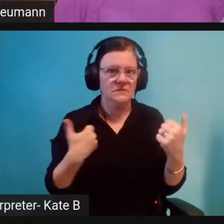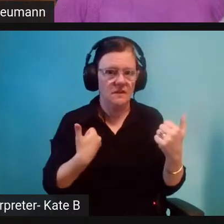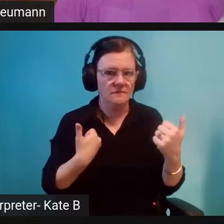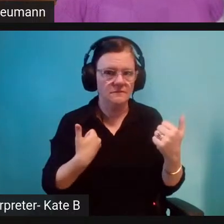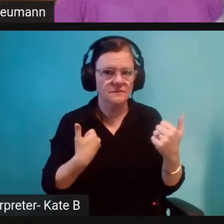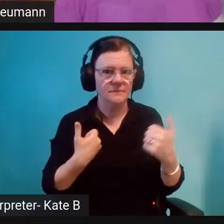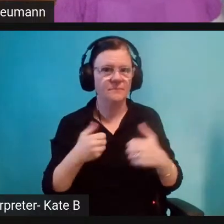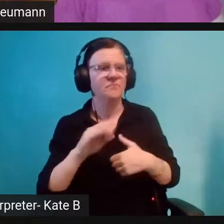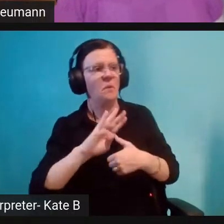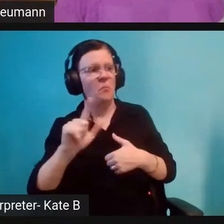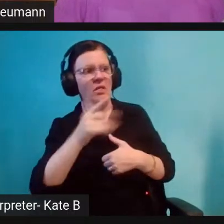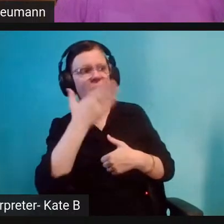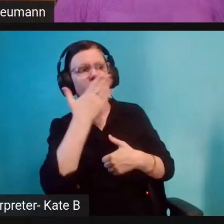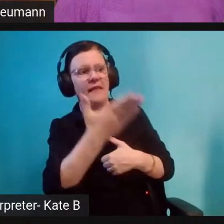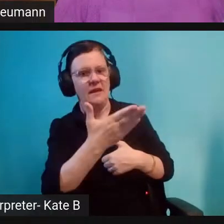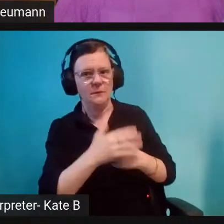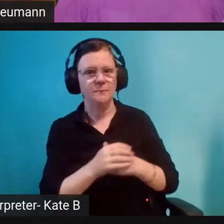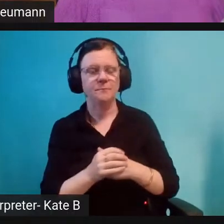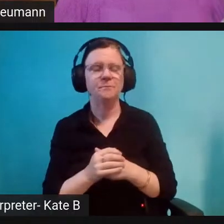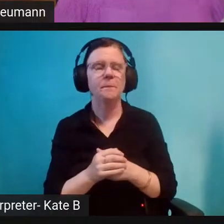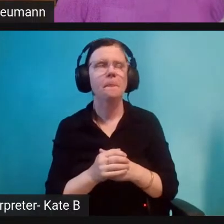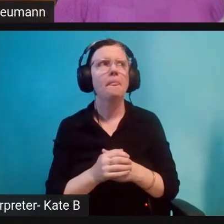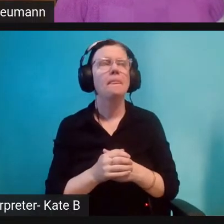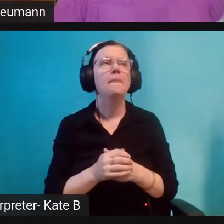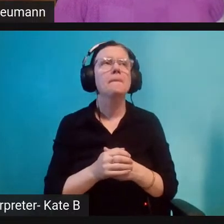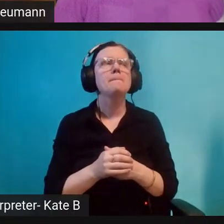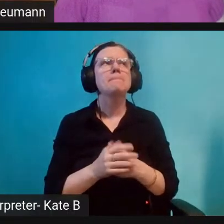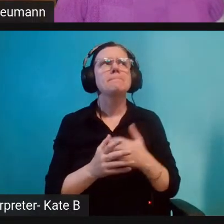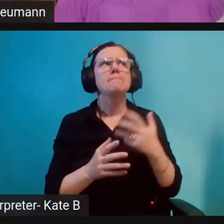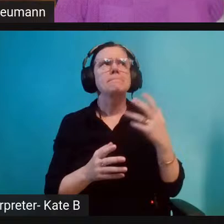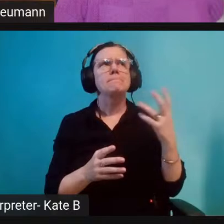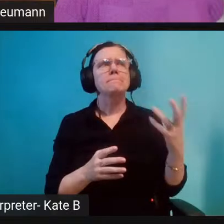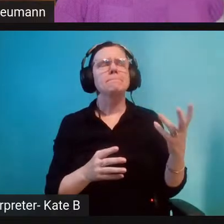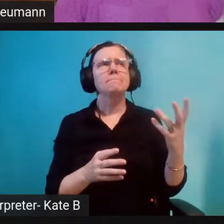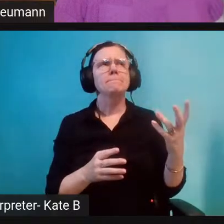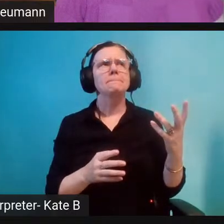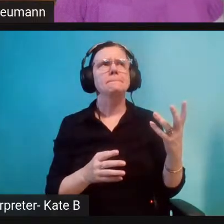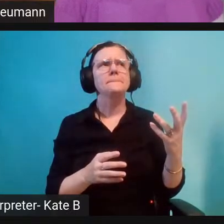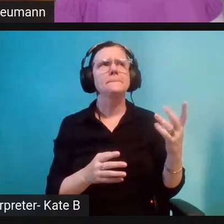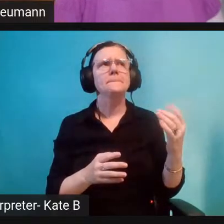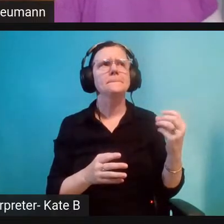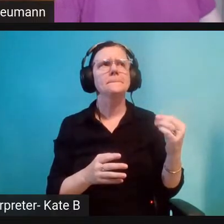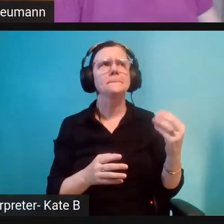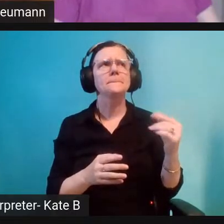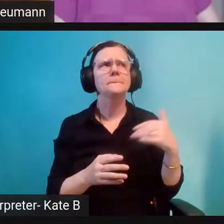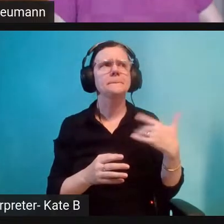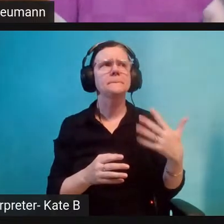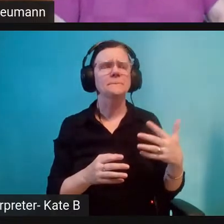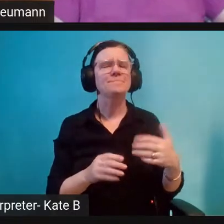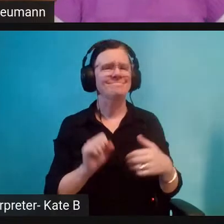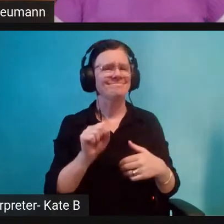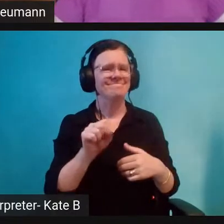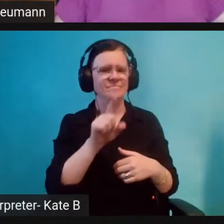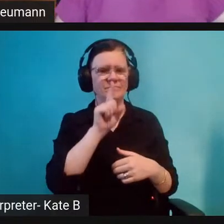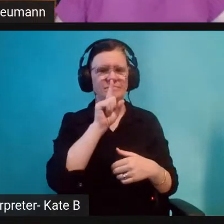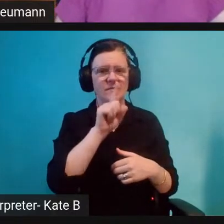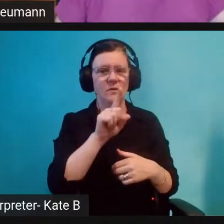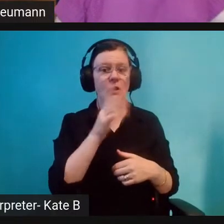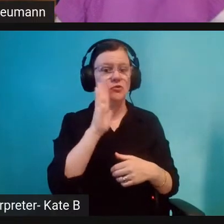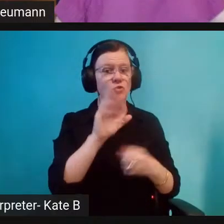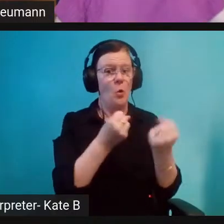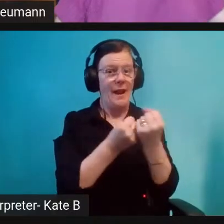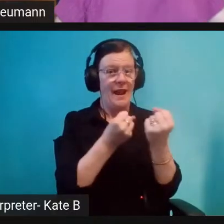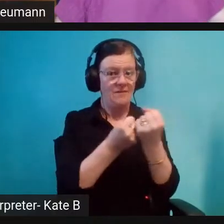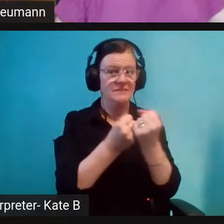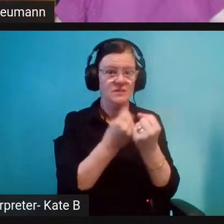Thank you for that. And, it leads us to talking about one of the central tenets of your advocacy.